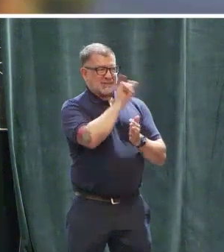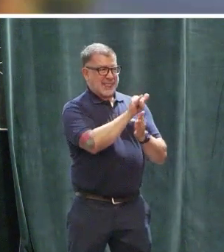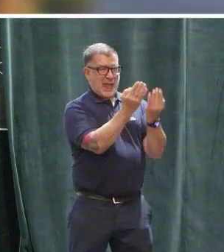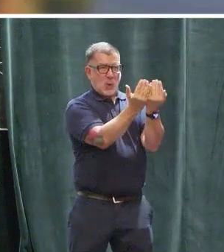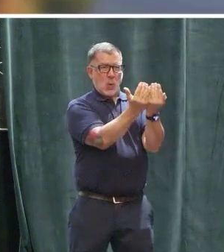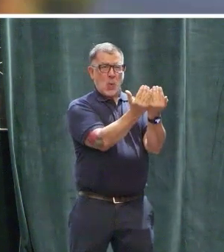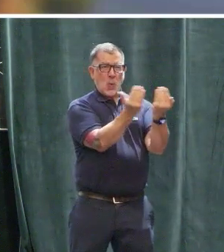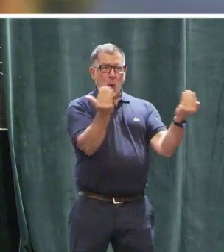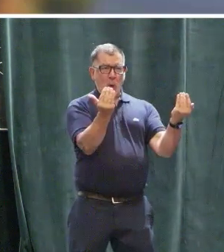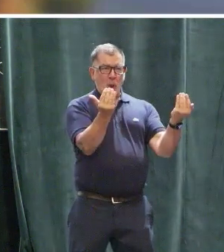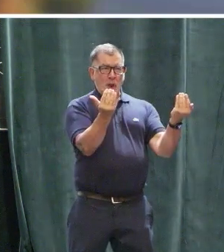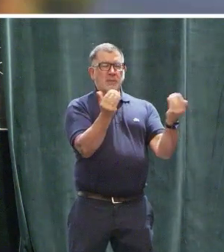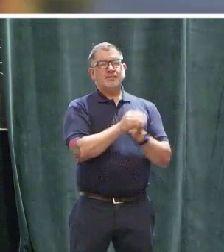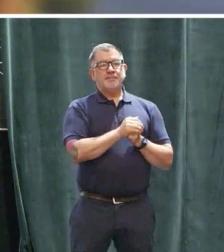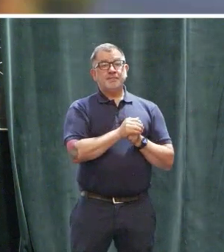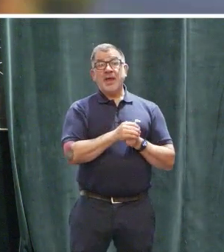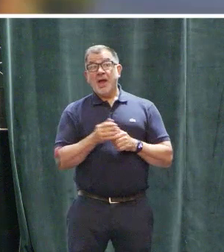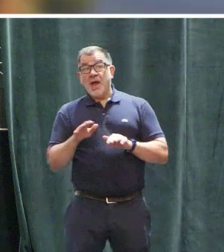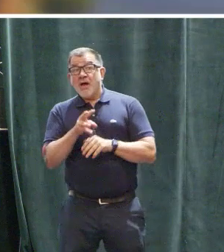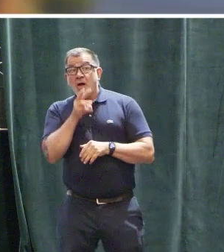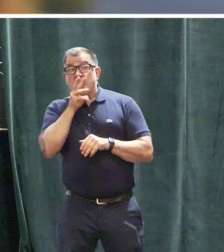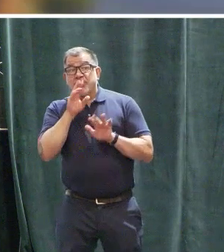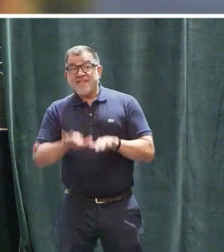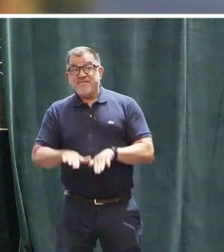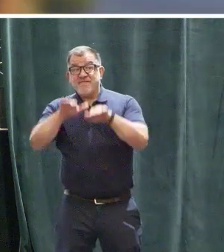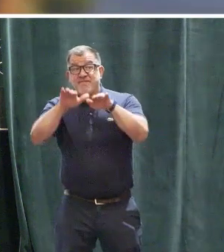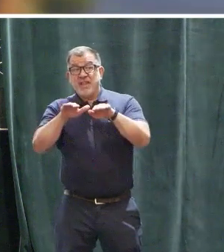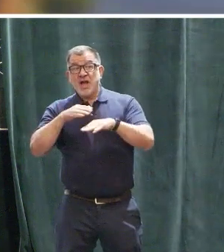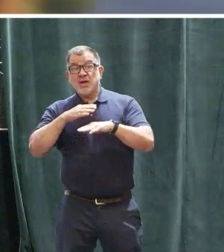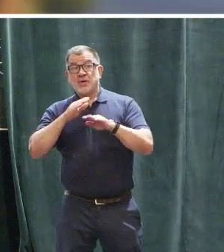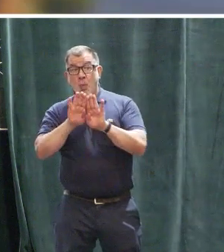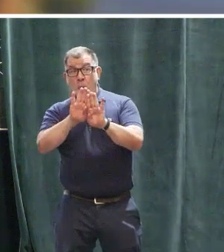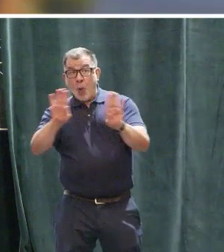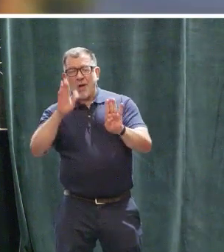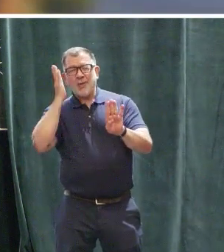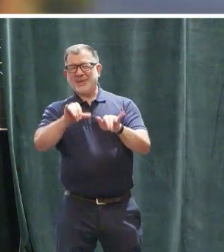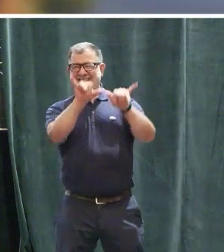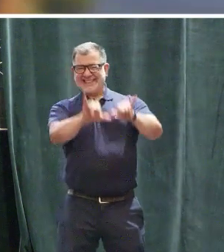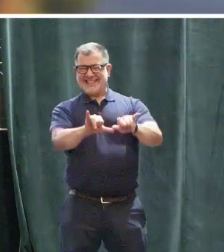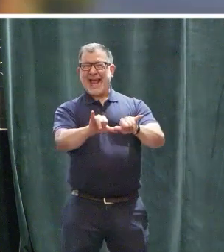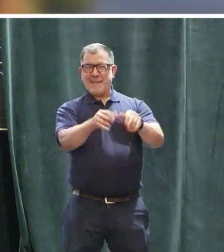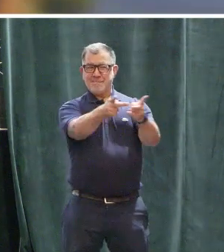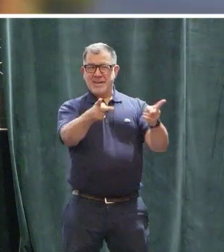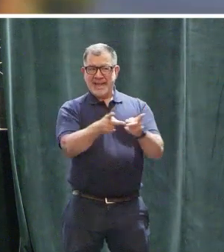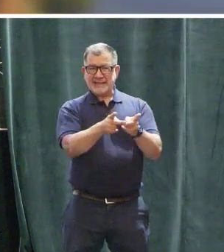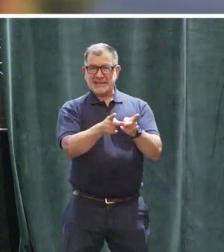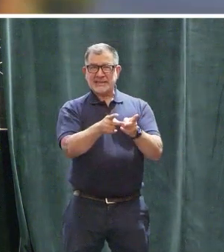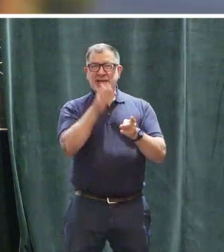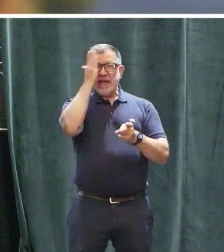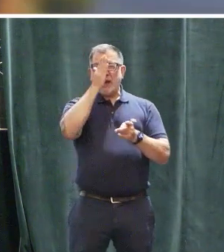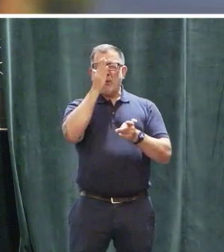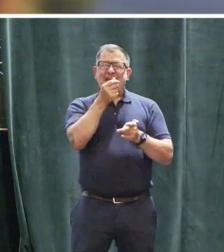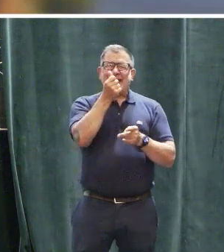pink granite clad flood wall. The flood wall is going mostly in that same location. It'll be 14 to 18